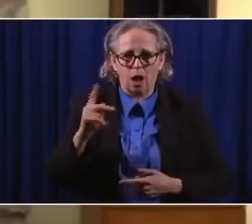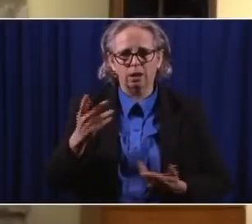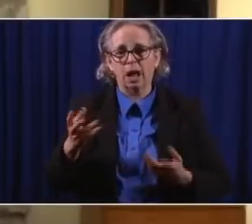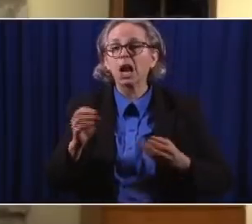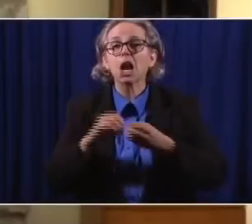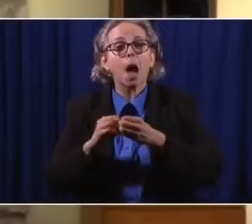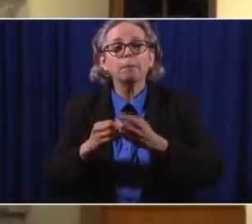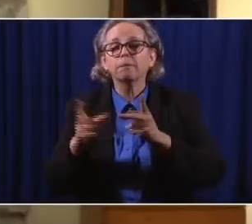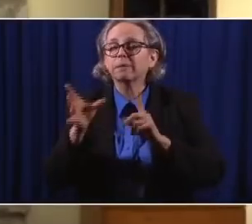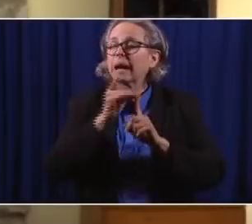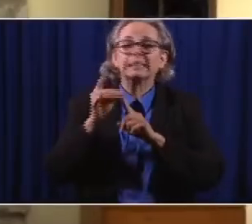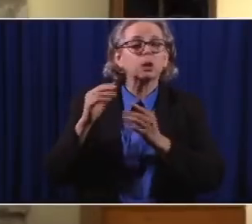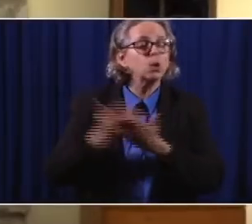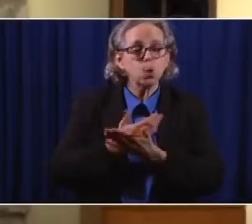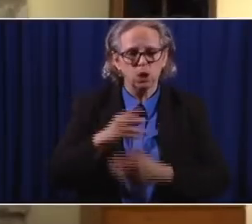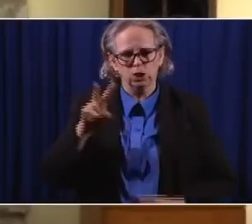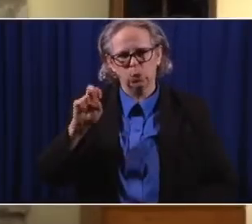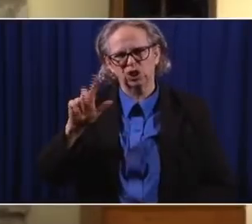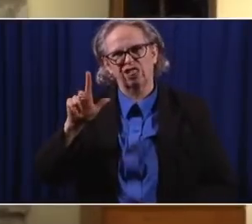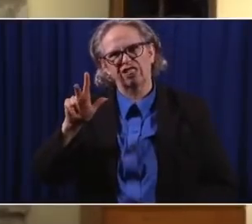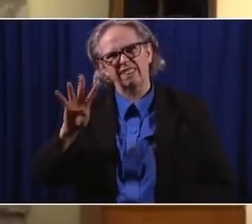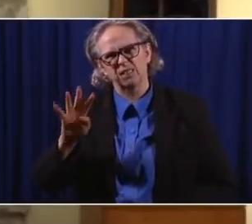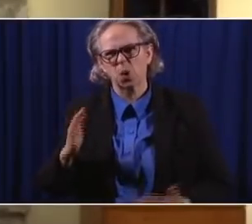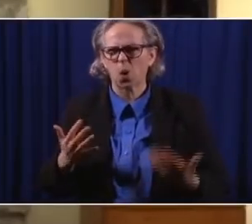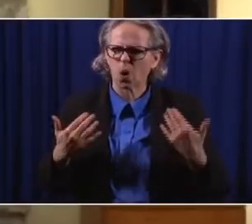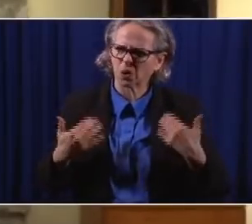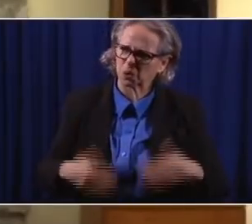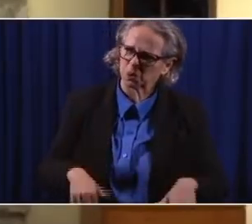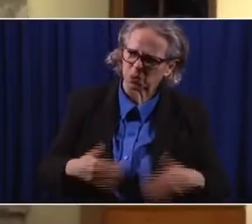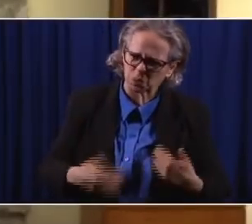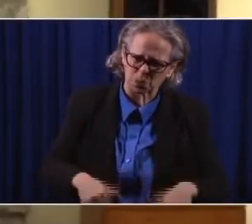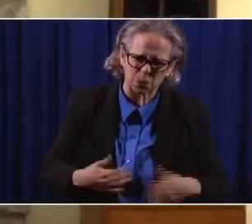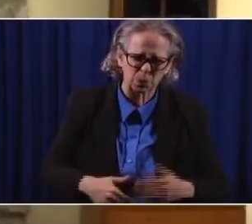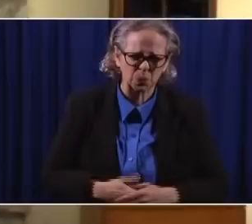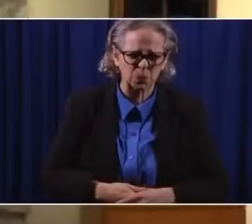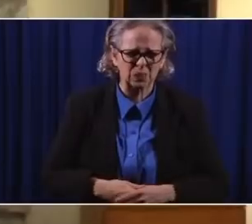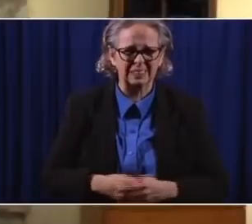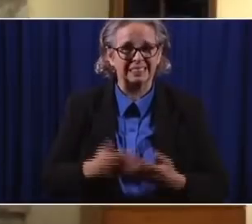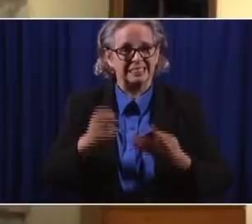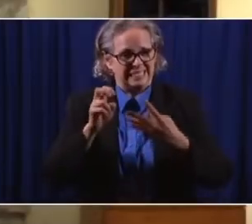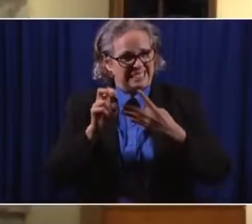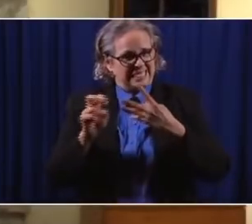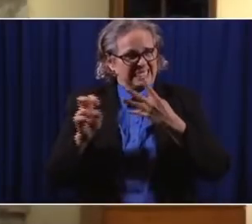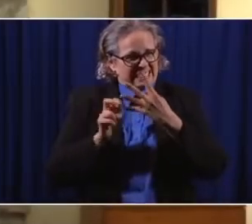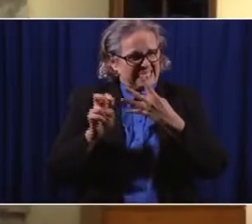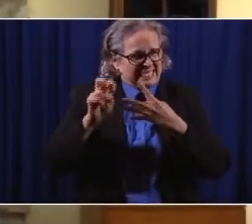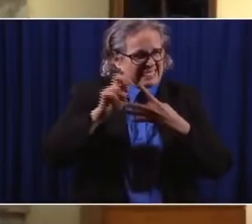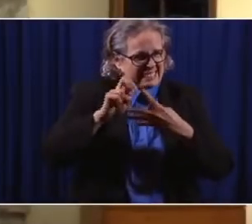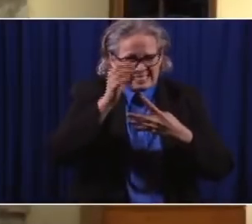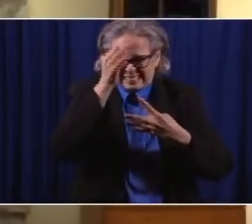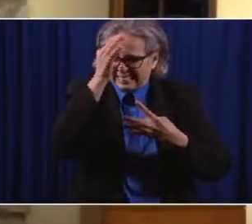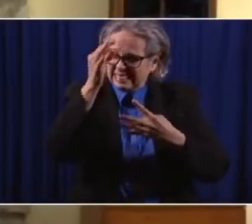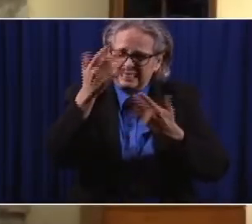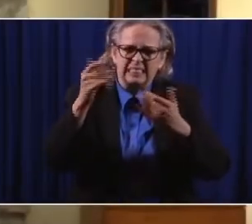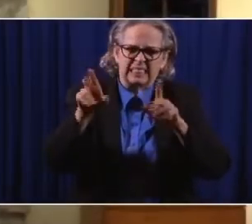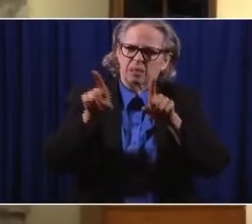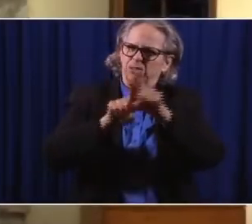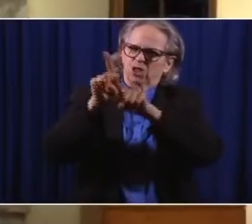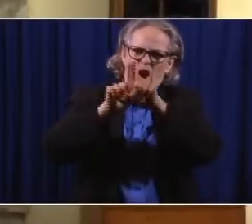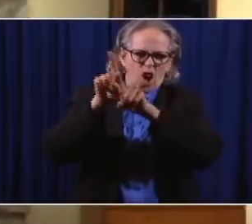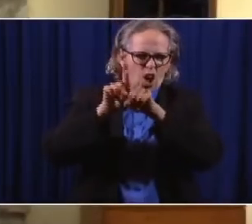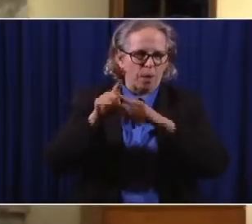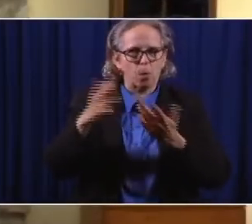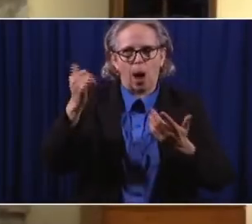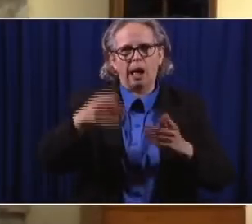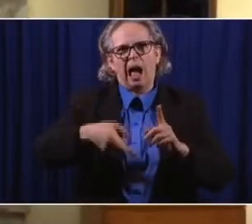per 100,000 residents. They returned to the watch list this week. The county exceeds the CDC's threshold for high incidence.